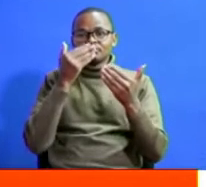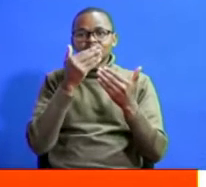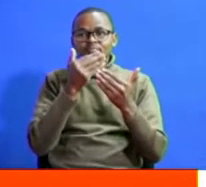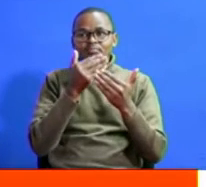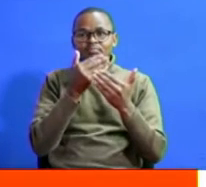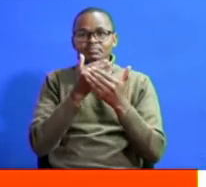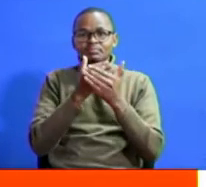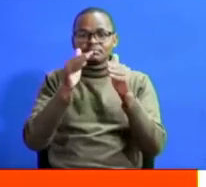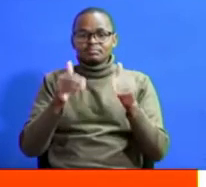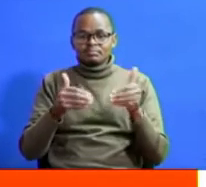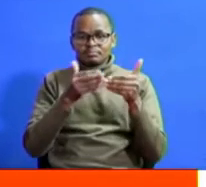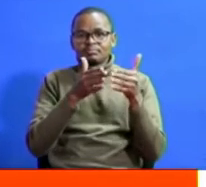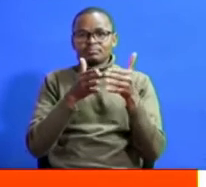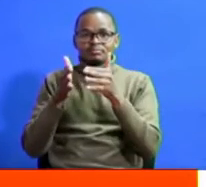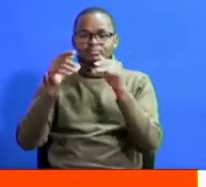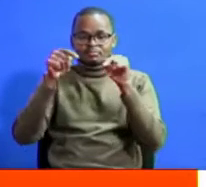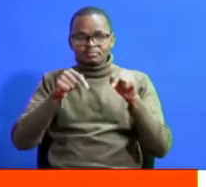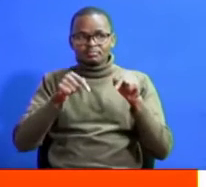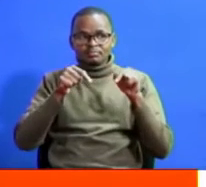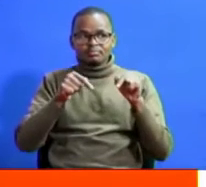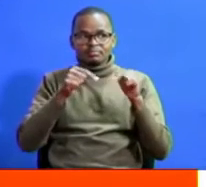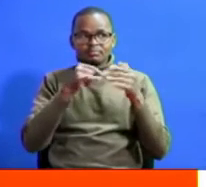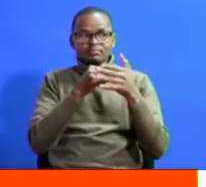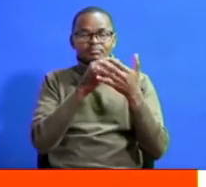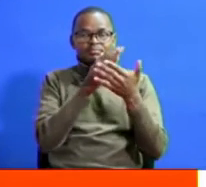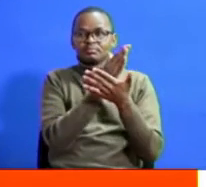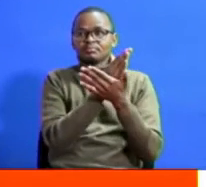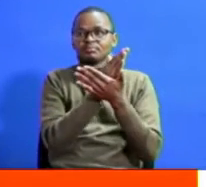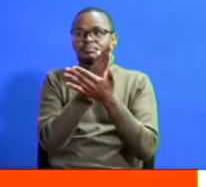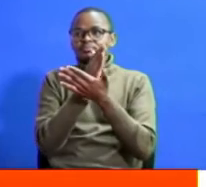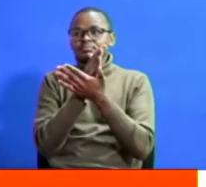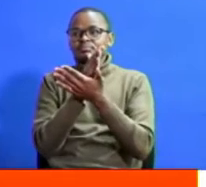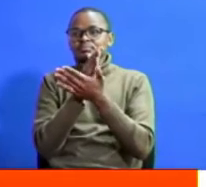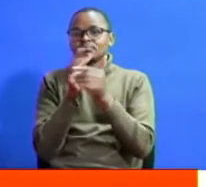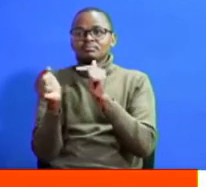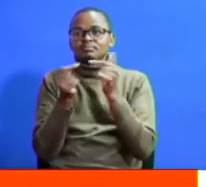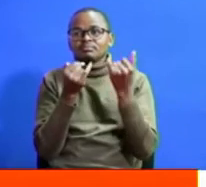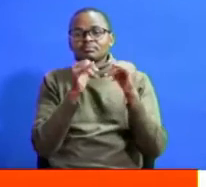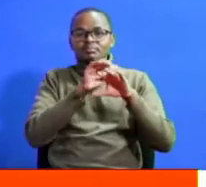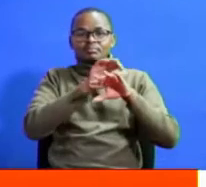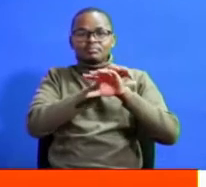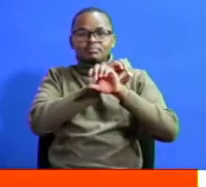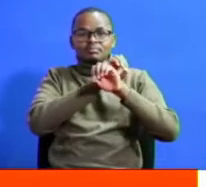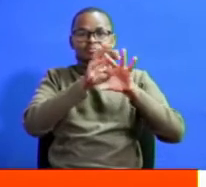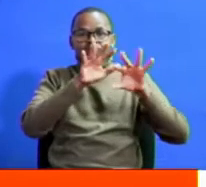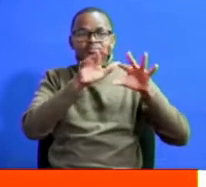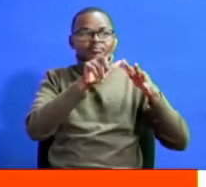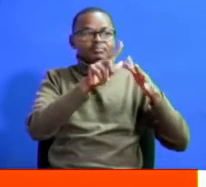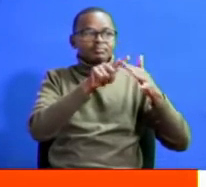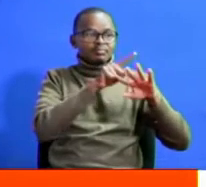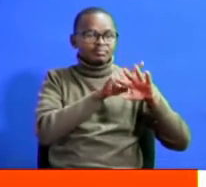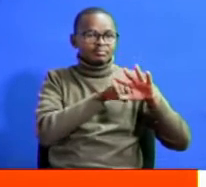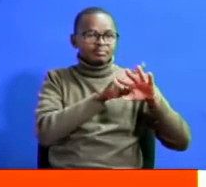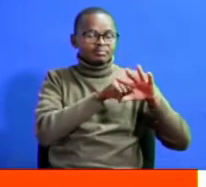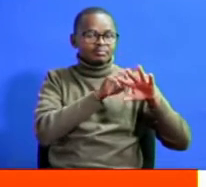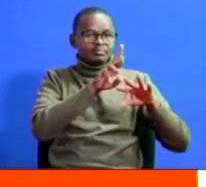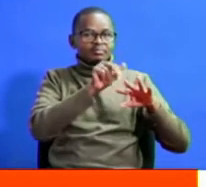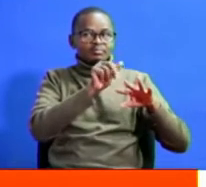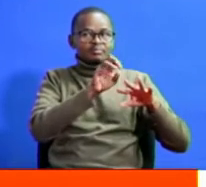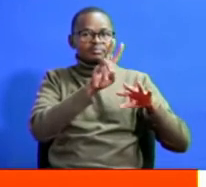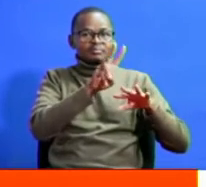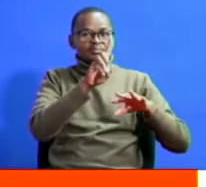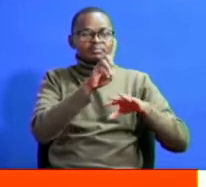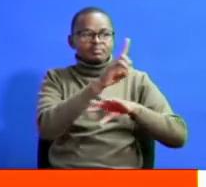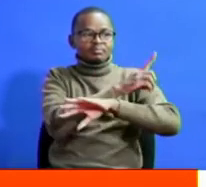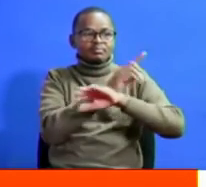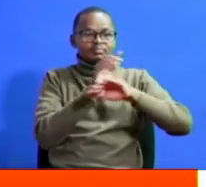giving us the chance to be here today. It's actually, the race is now getting clearer. The time frame, we have about 21 days